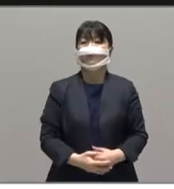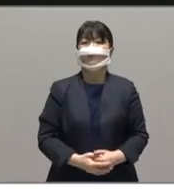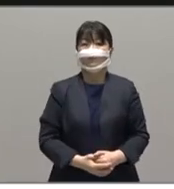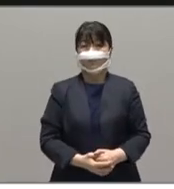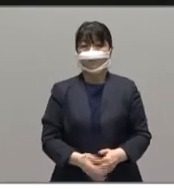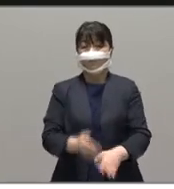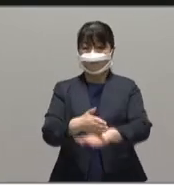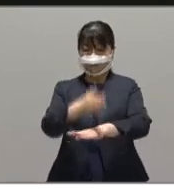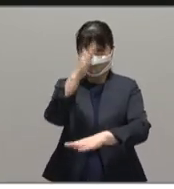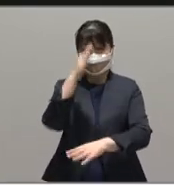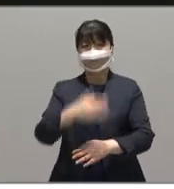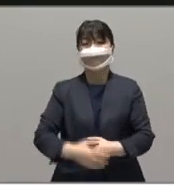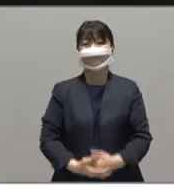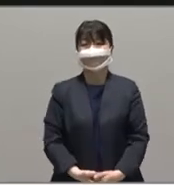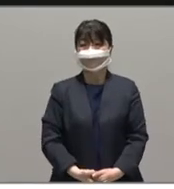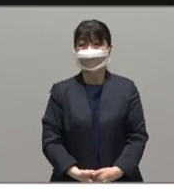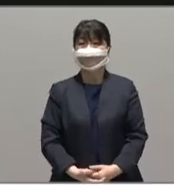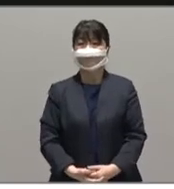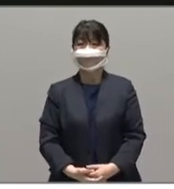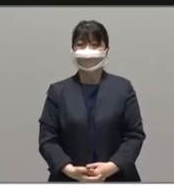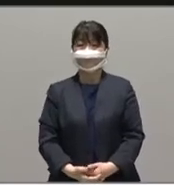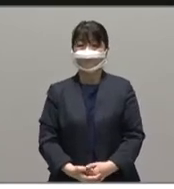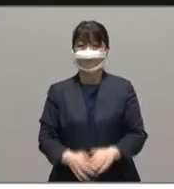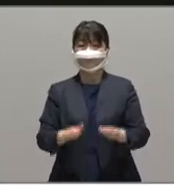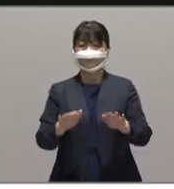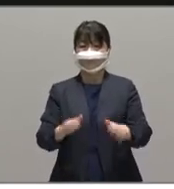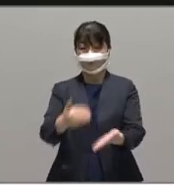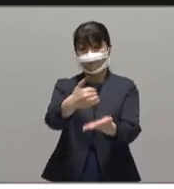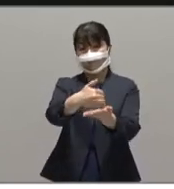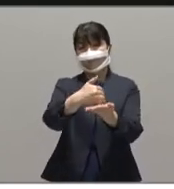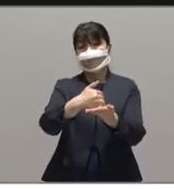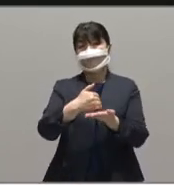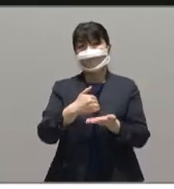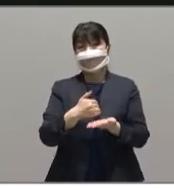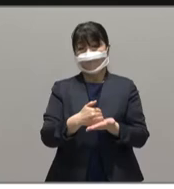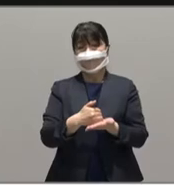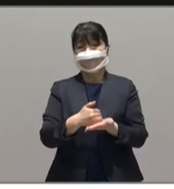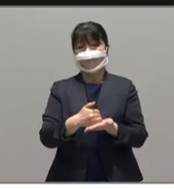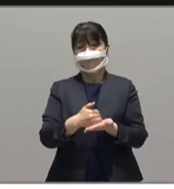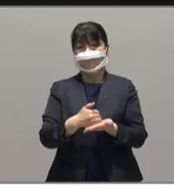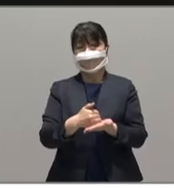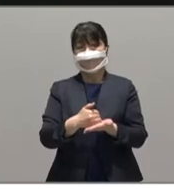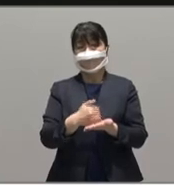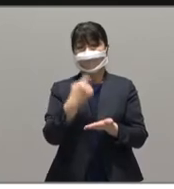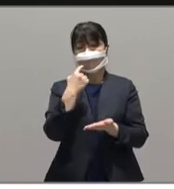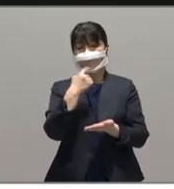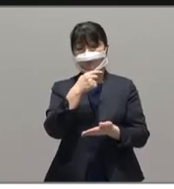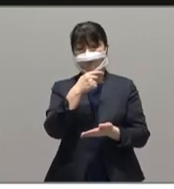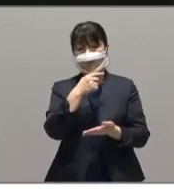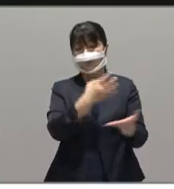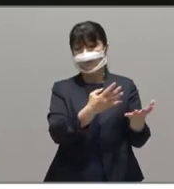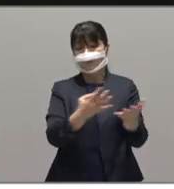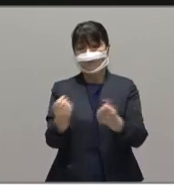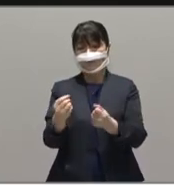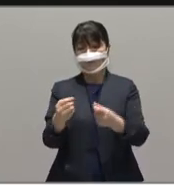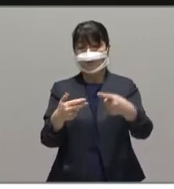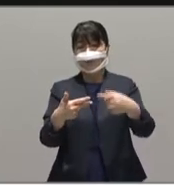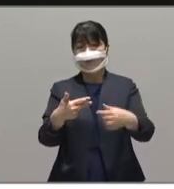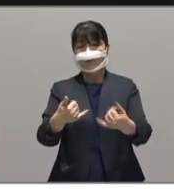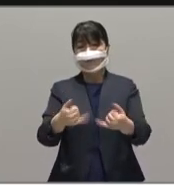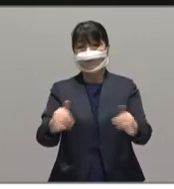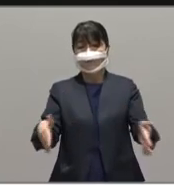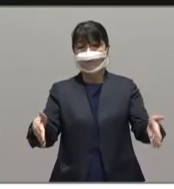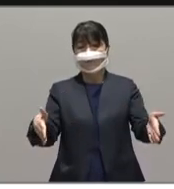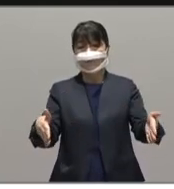forest therapy, forest-based things. So that's the power of cypress and its smell. Thank you very much. So the Akazawa